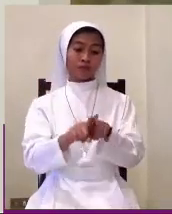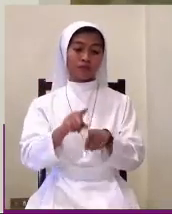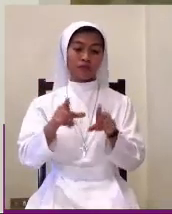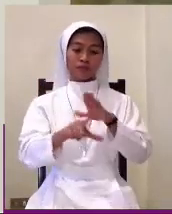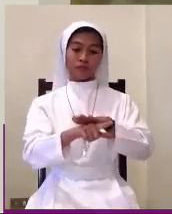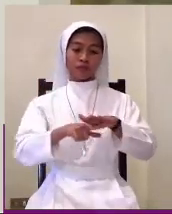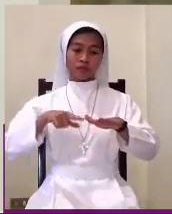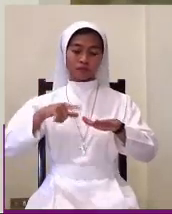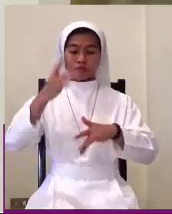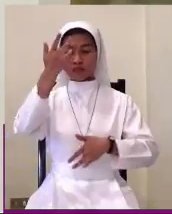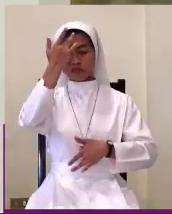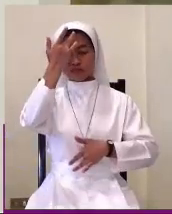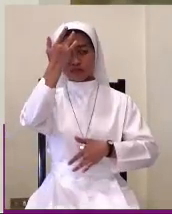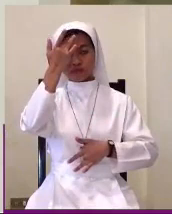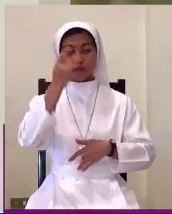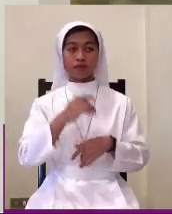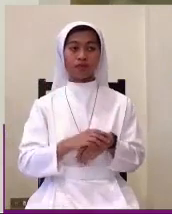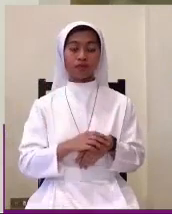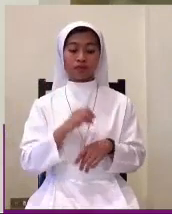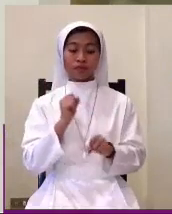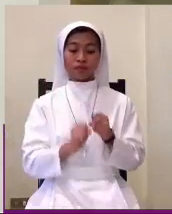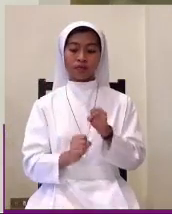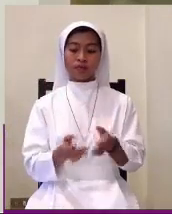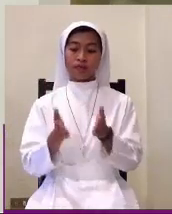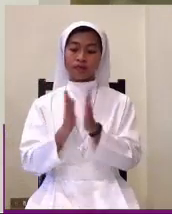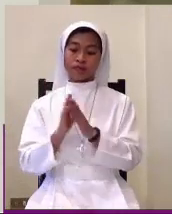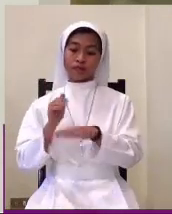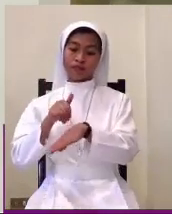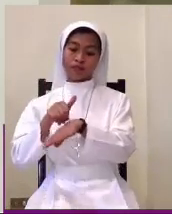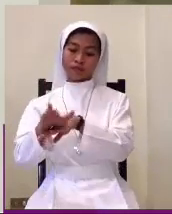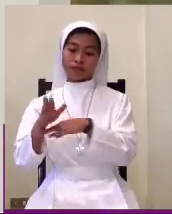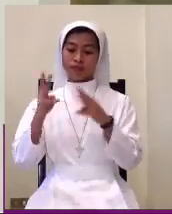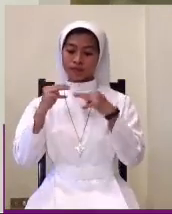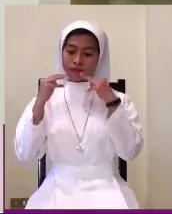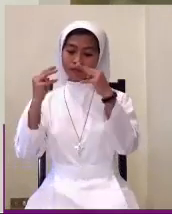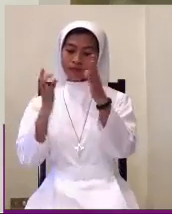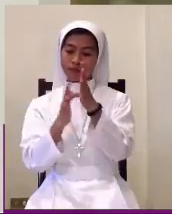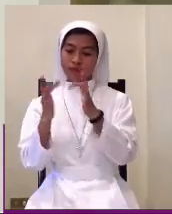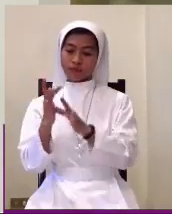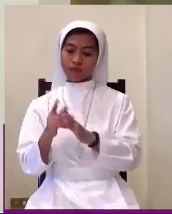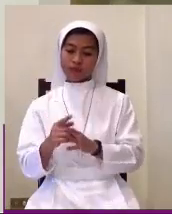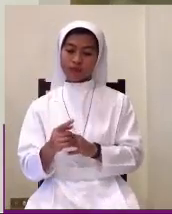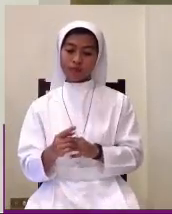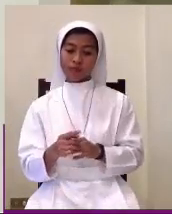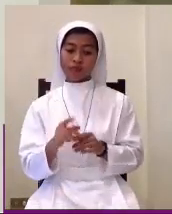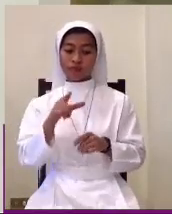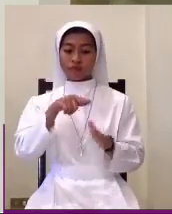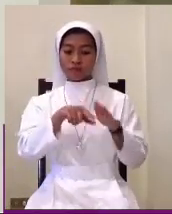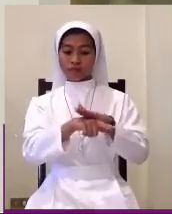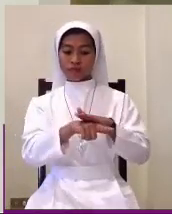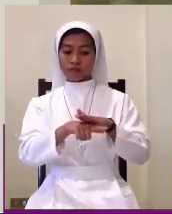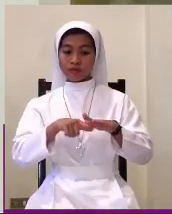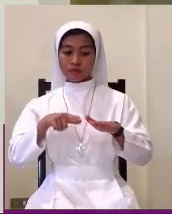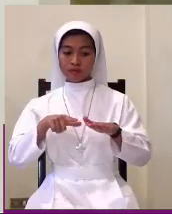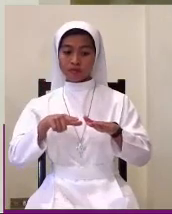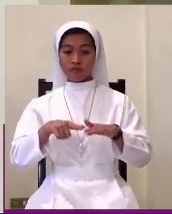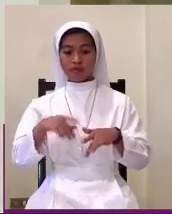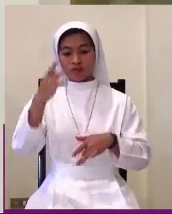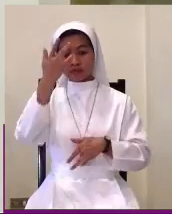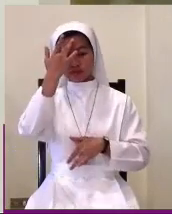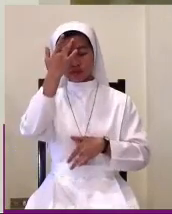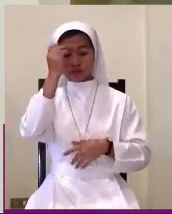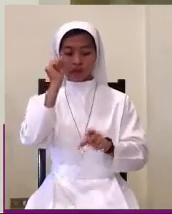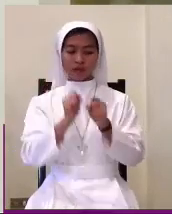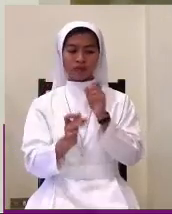saying, "Master, the one you love is ill." When Jesus heard this, he said,